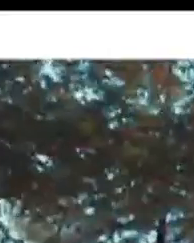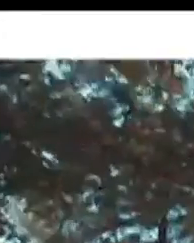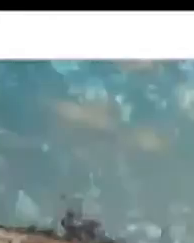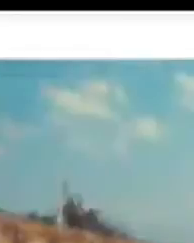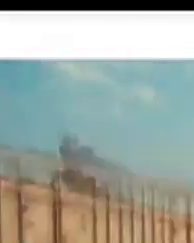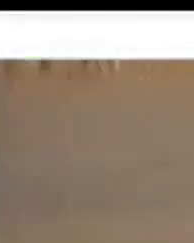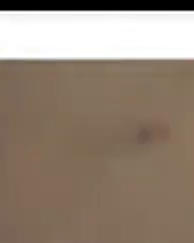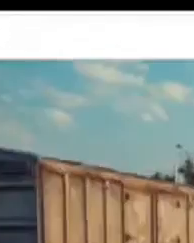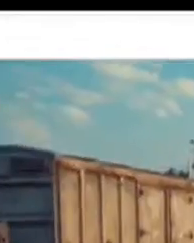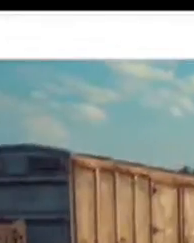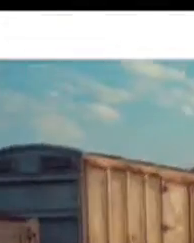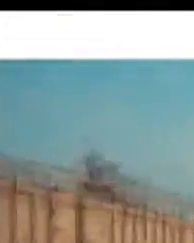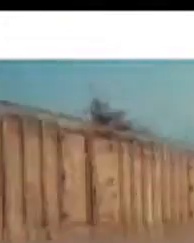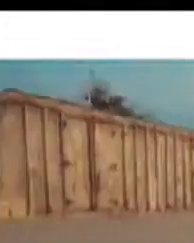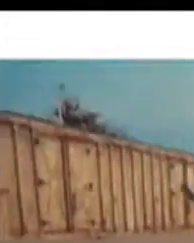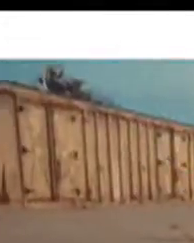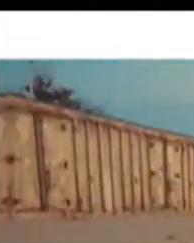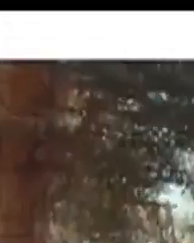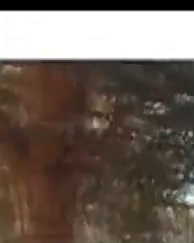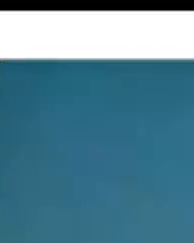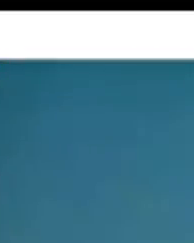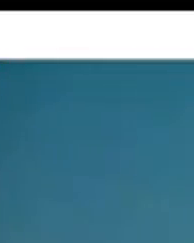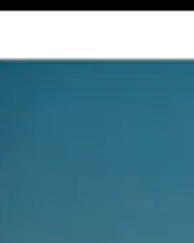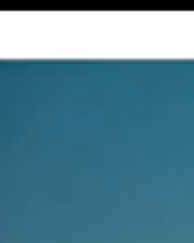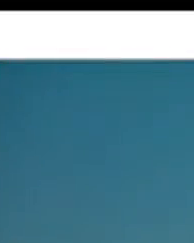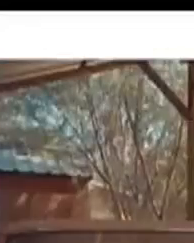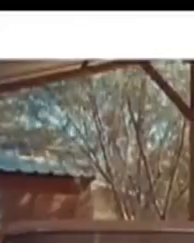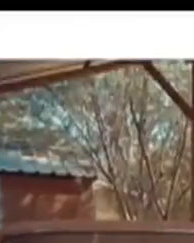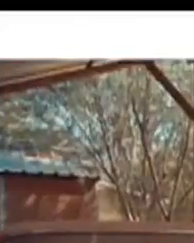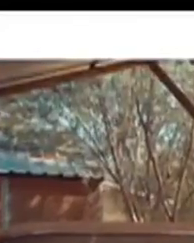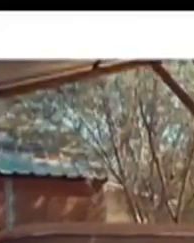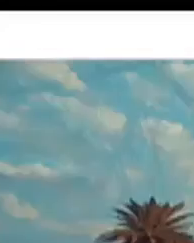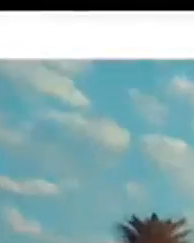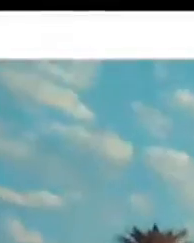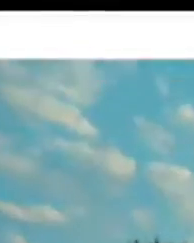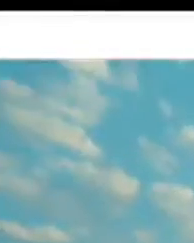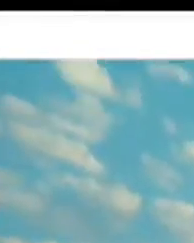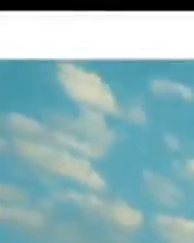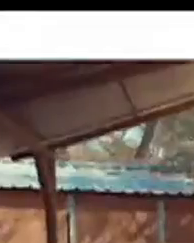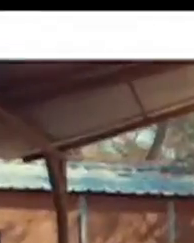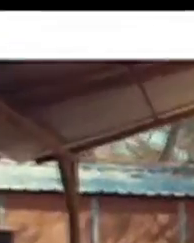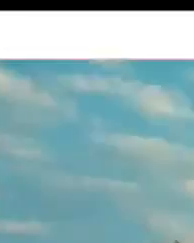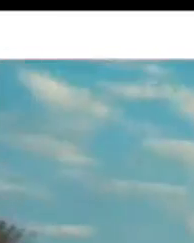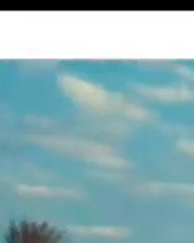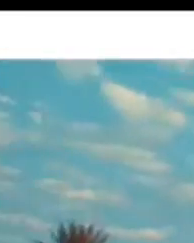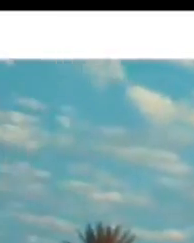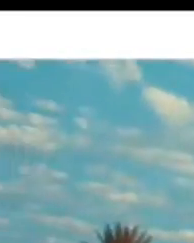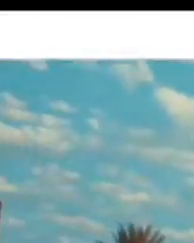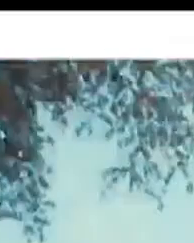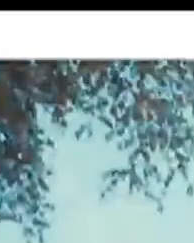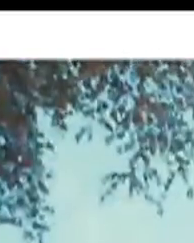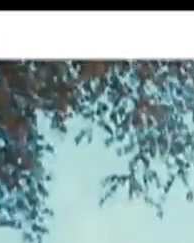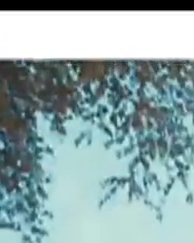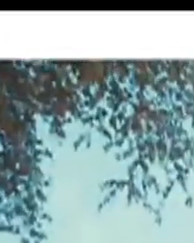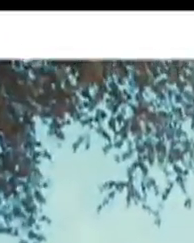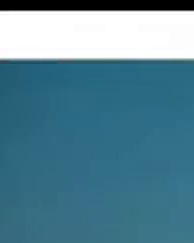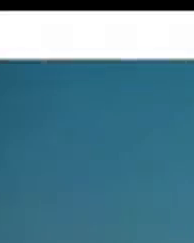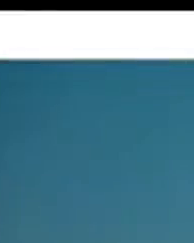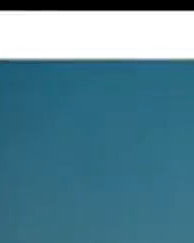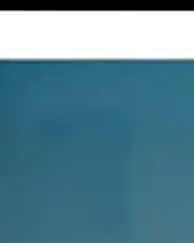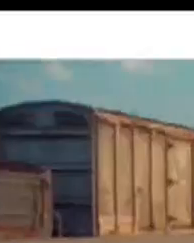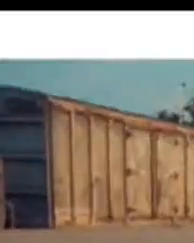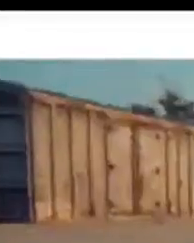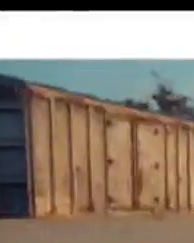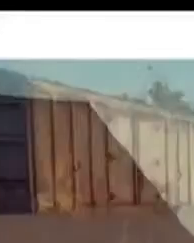baye kansa pusha man andi undula man azula molo dola man nigga